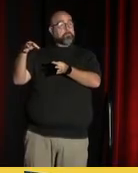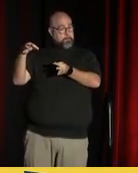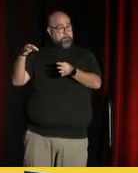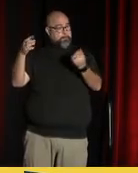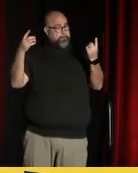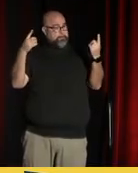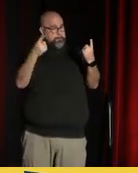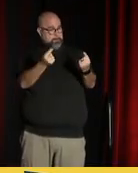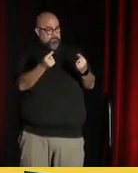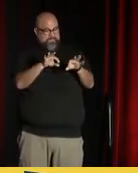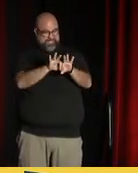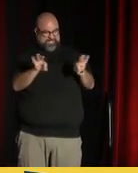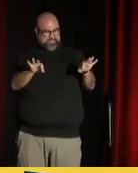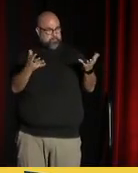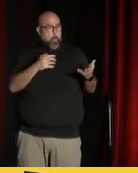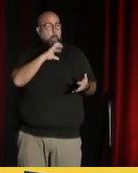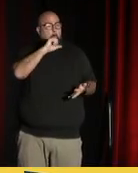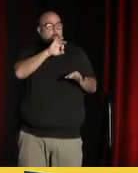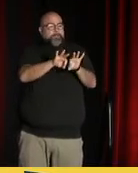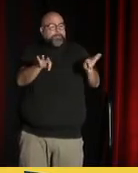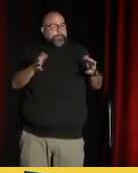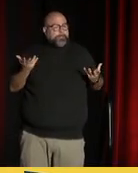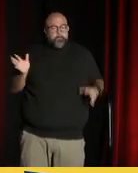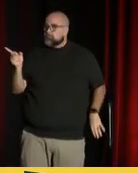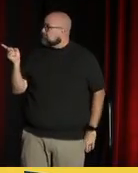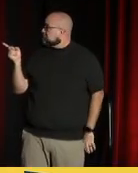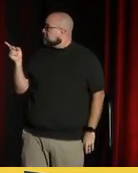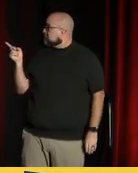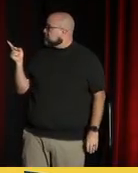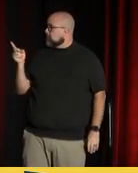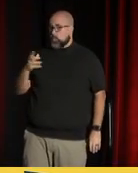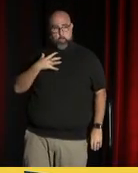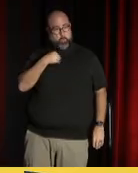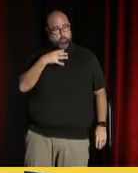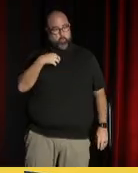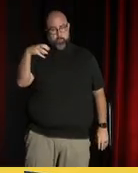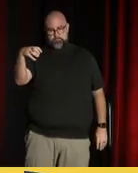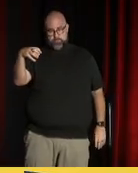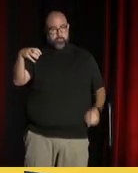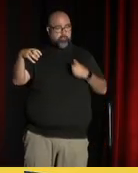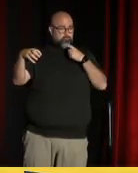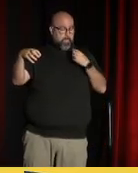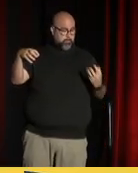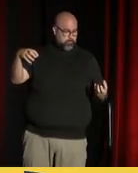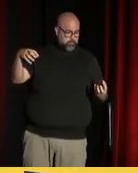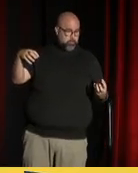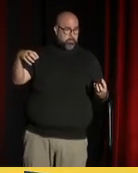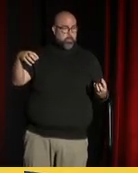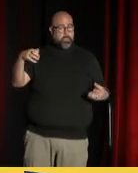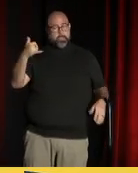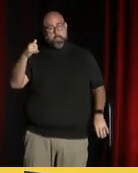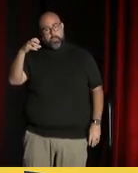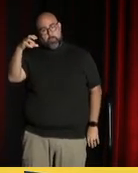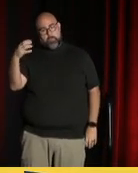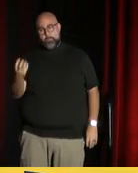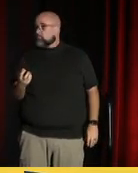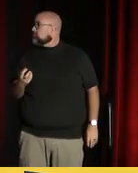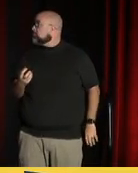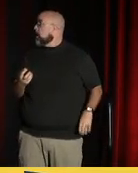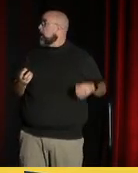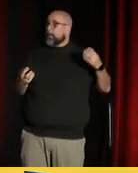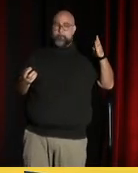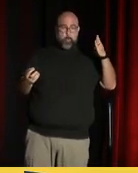it is a stick, an orange stick. It has a white pom-pom, a red pom-pom, a yellow pom-pom, and a